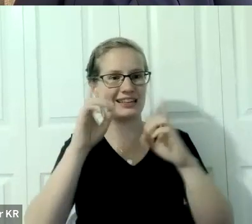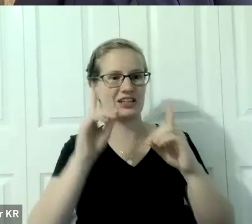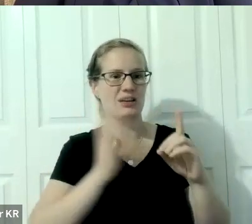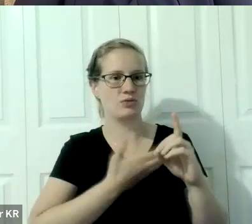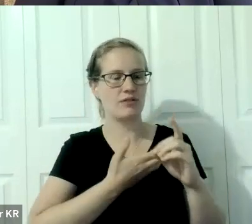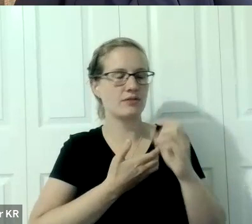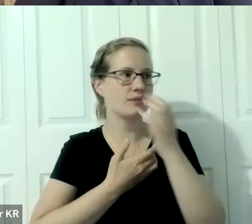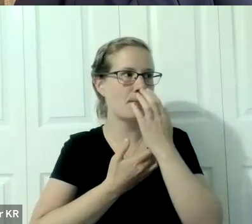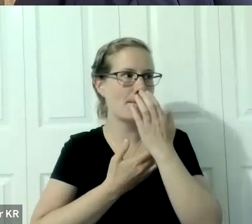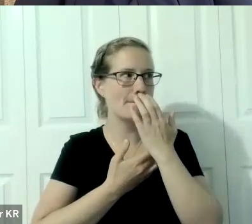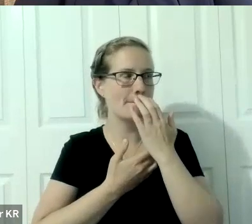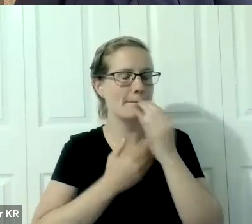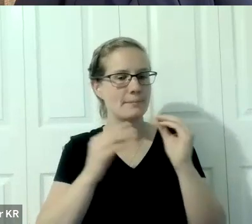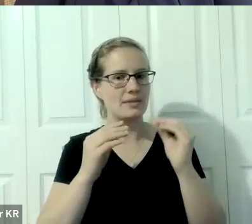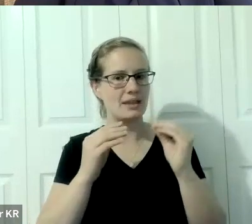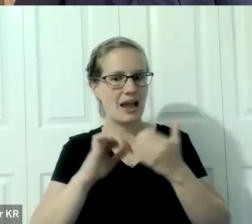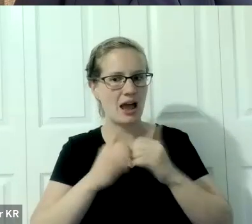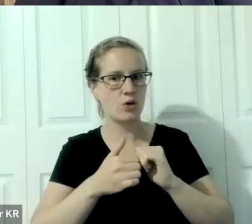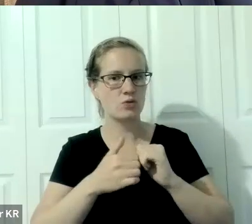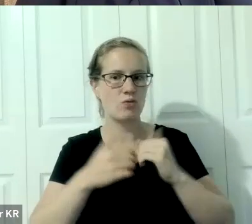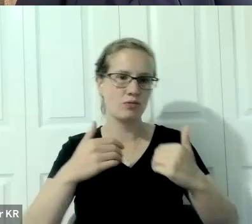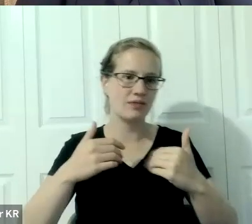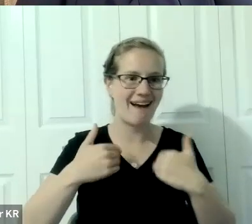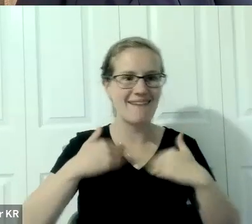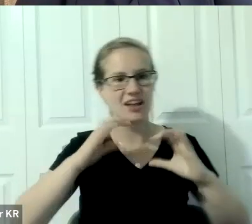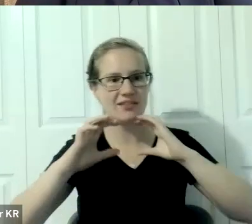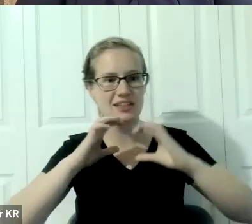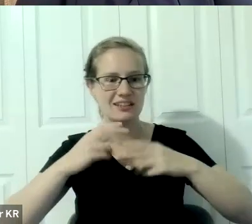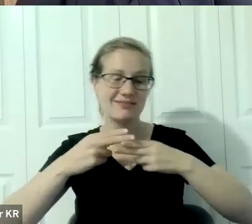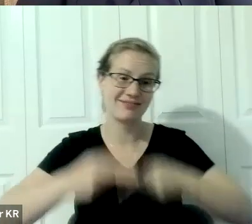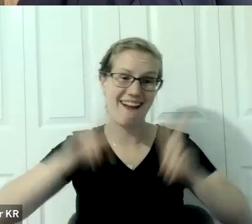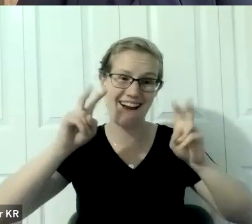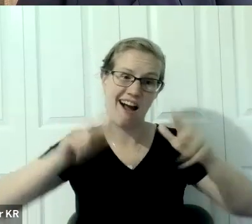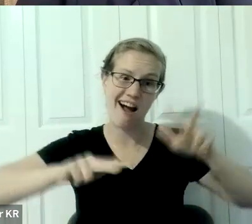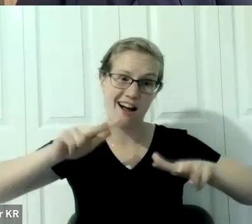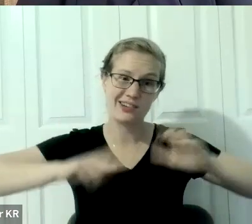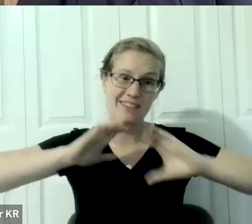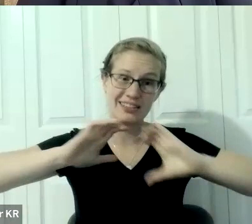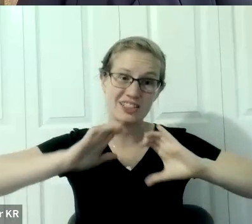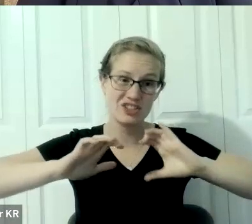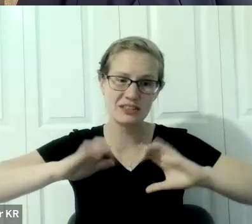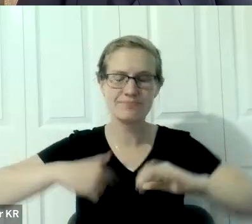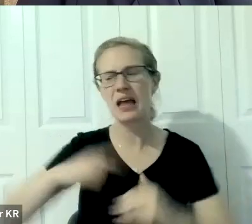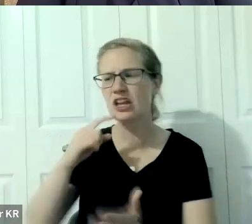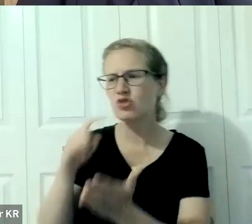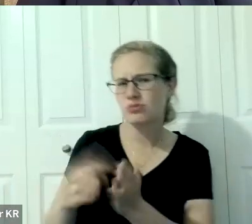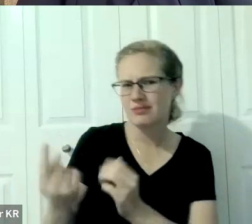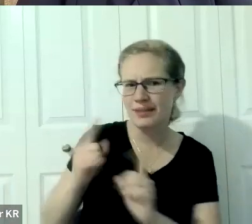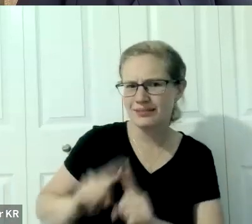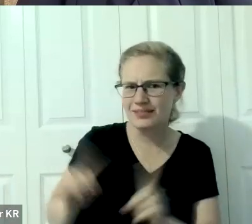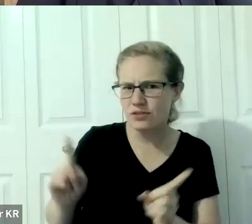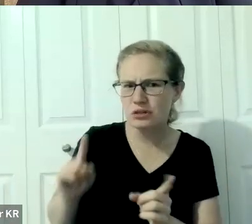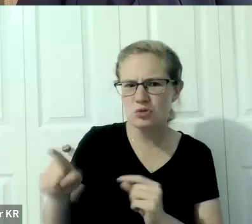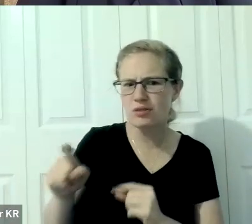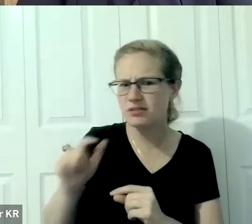how to have this conversation, sometimes called an awkward conversation, that, you know, I notice something's different.